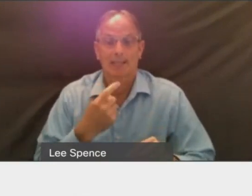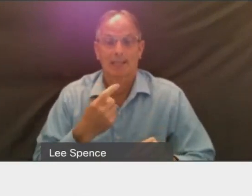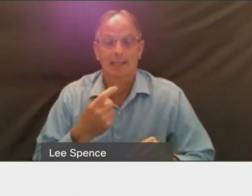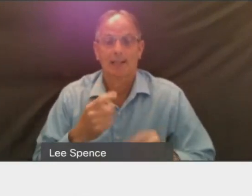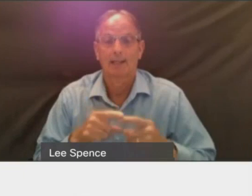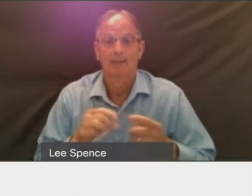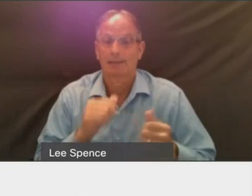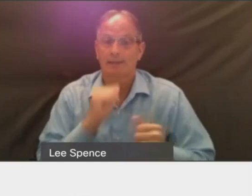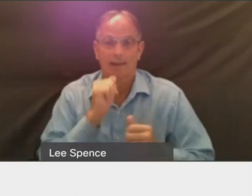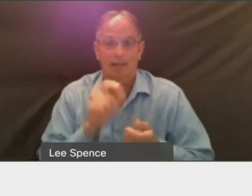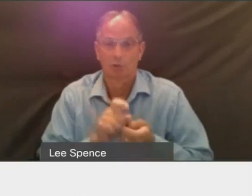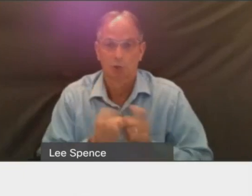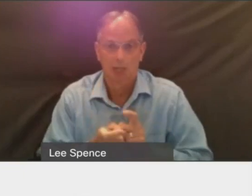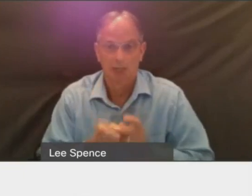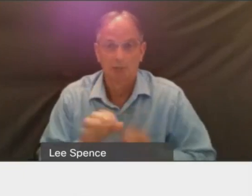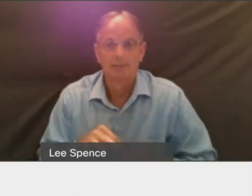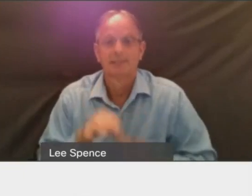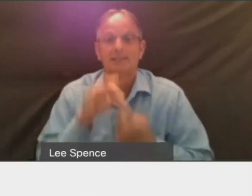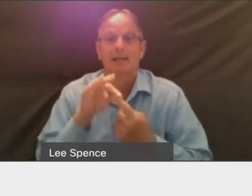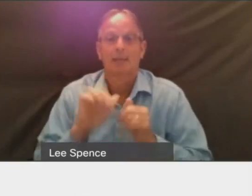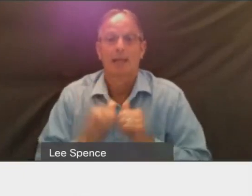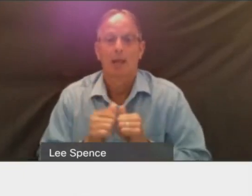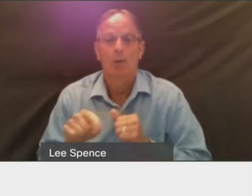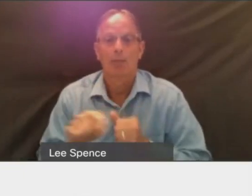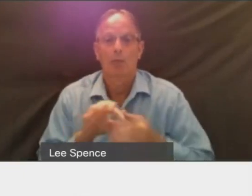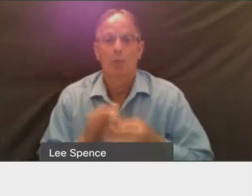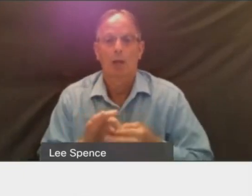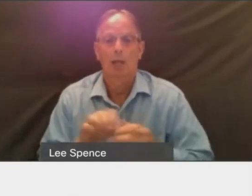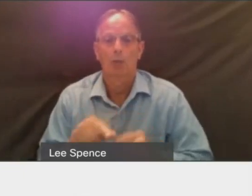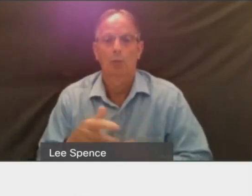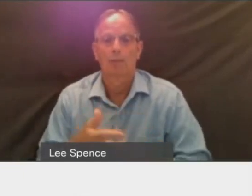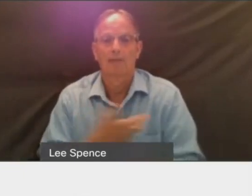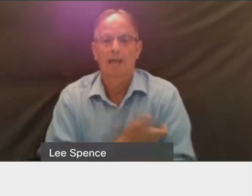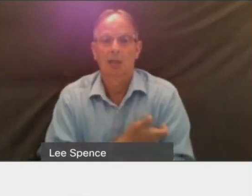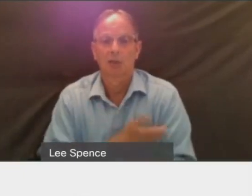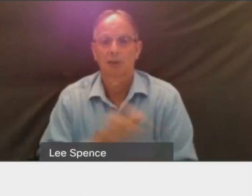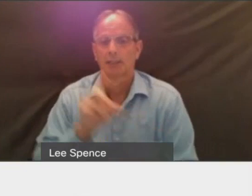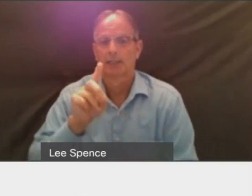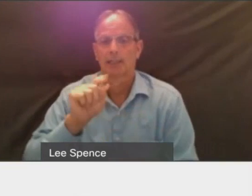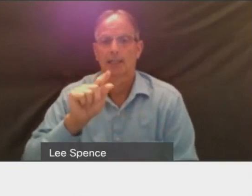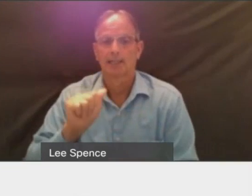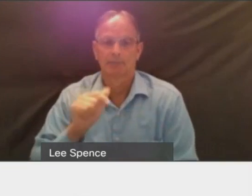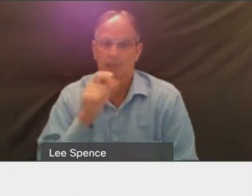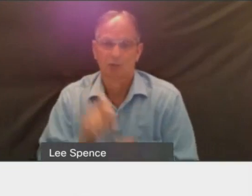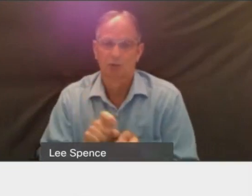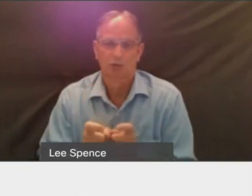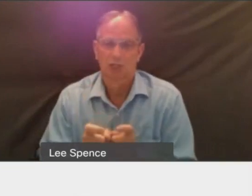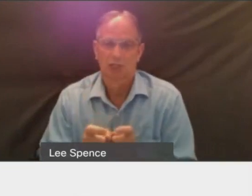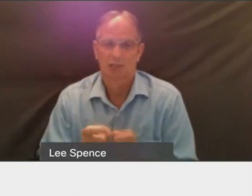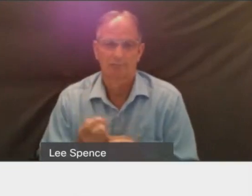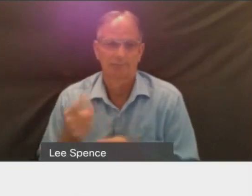has not changed except for as it relates to the vaccination data, has not changed since last week, but I'll go ahead